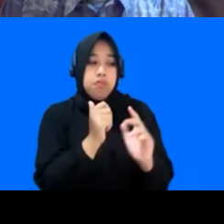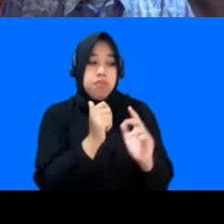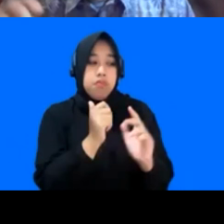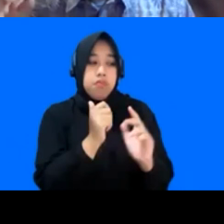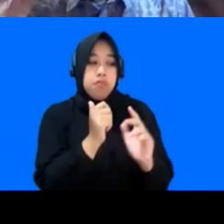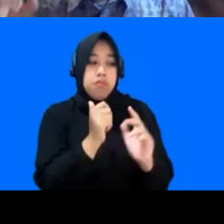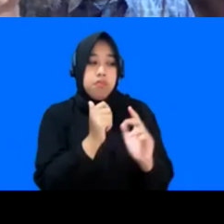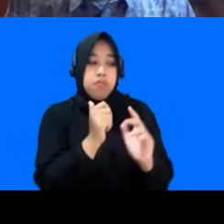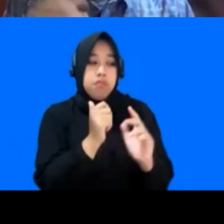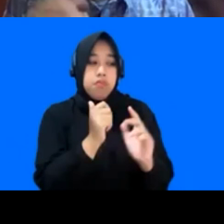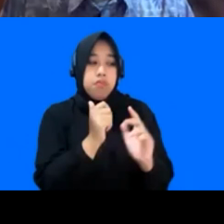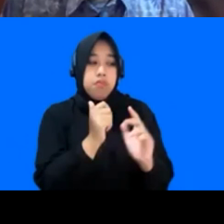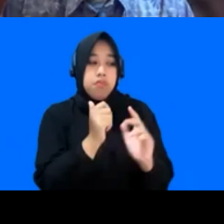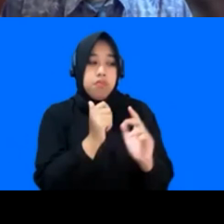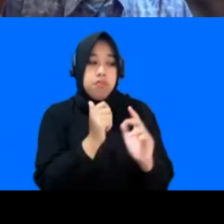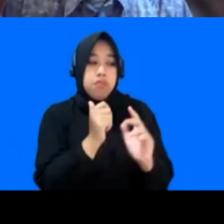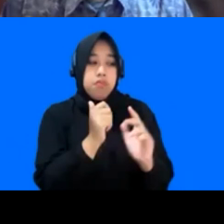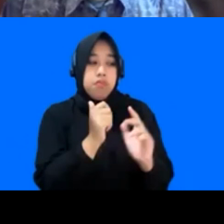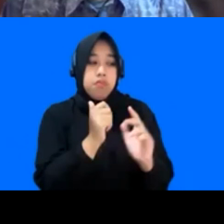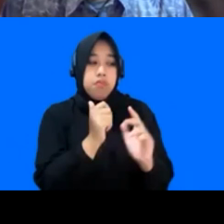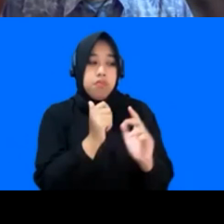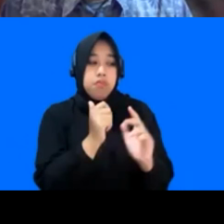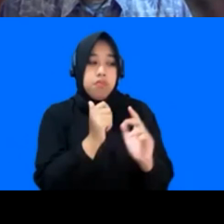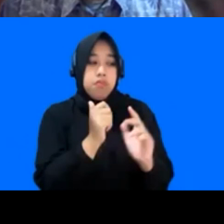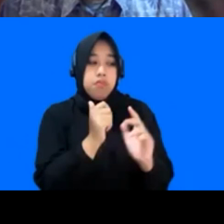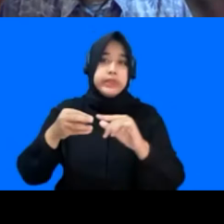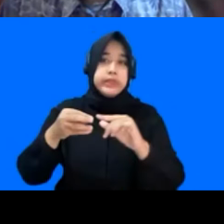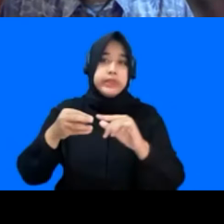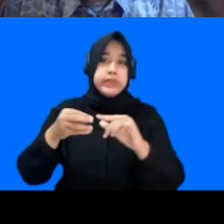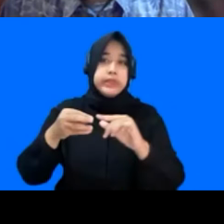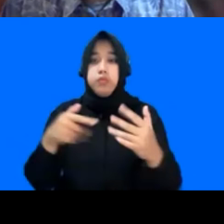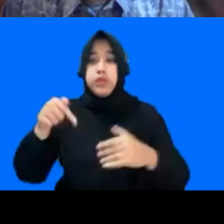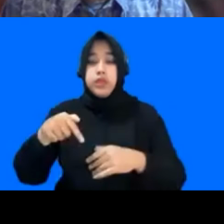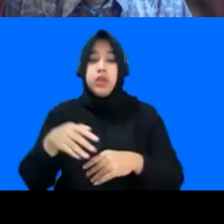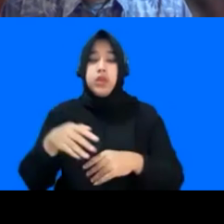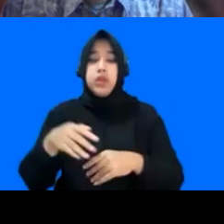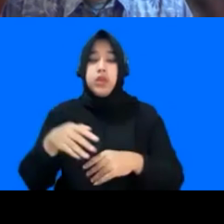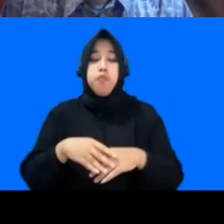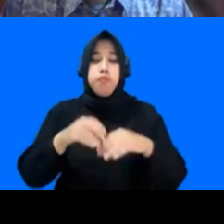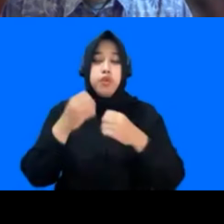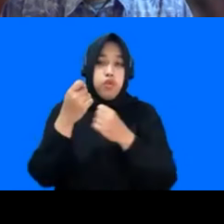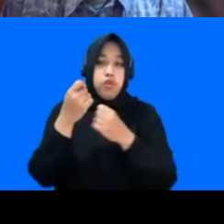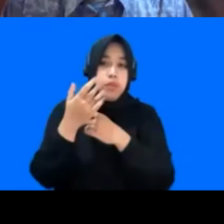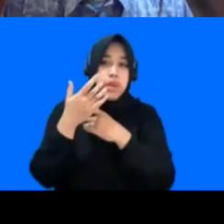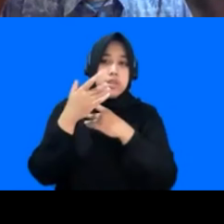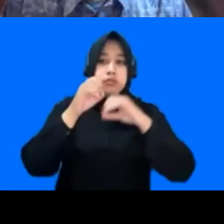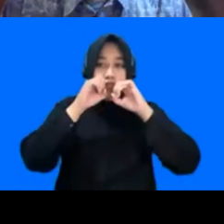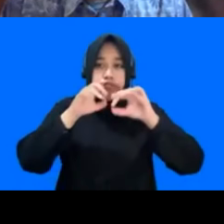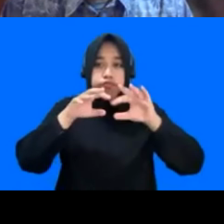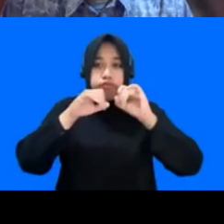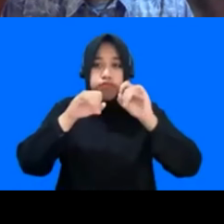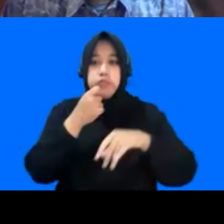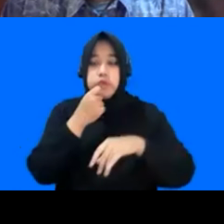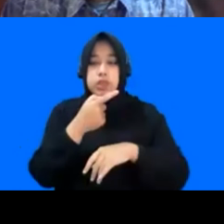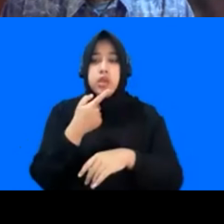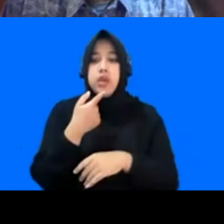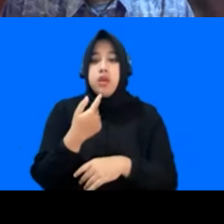by broadcasting these messages also on social media, we hope that